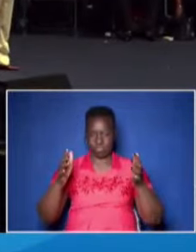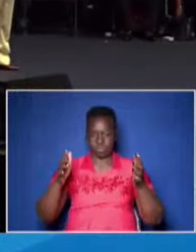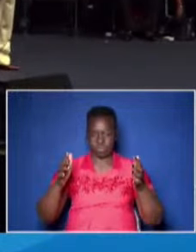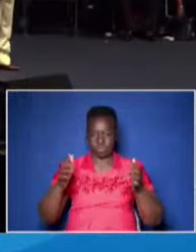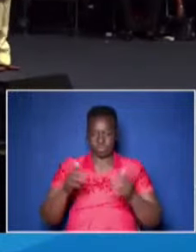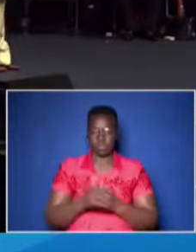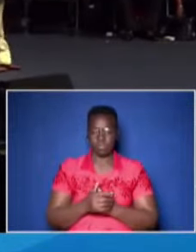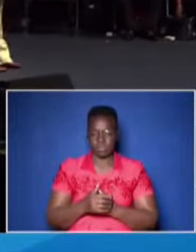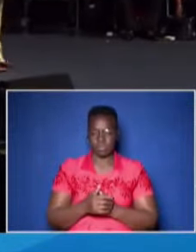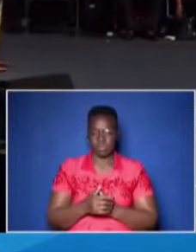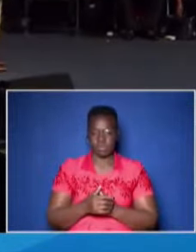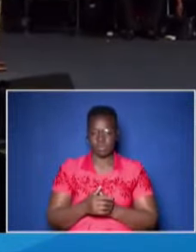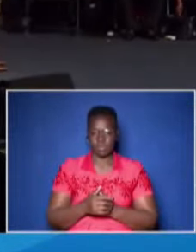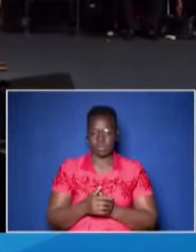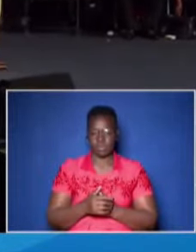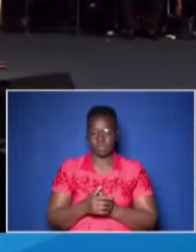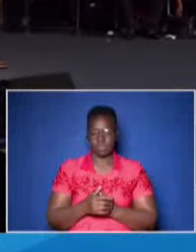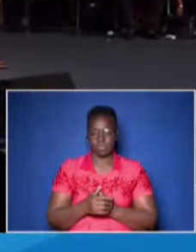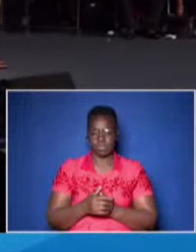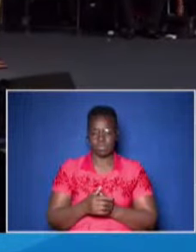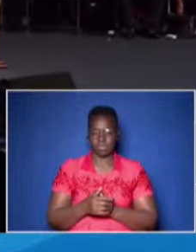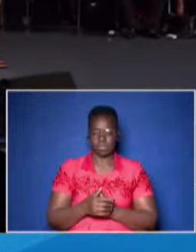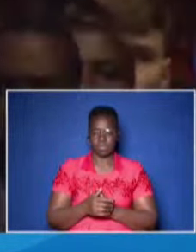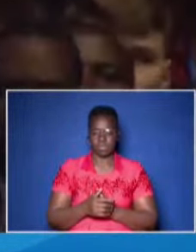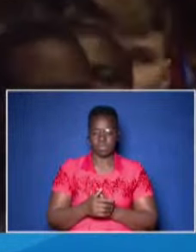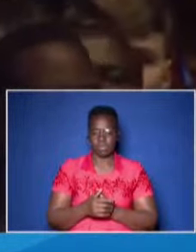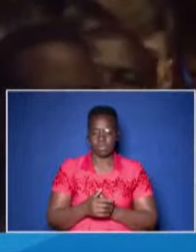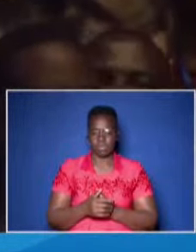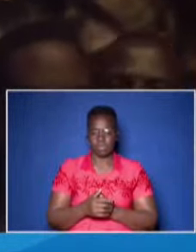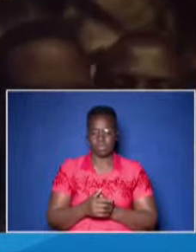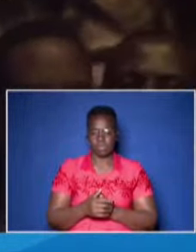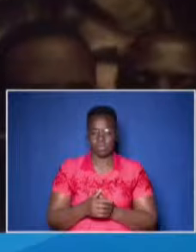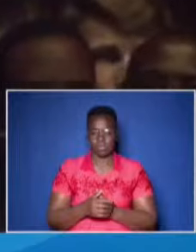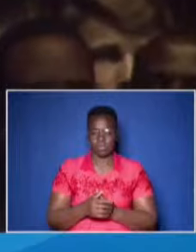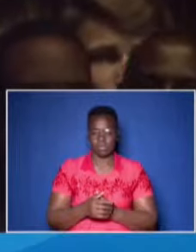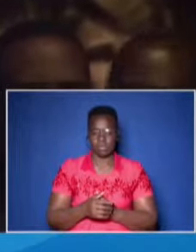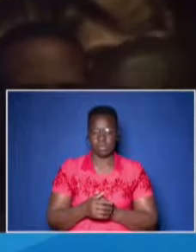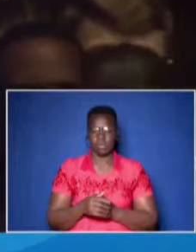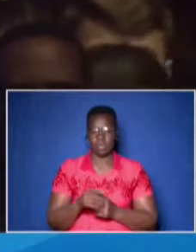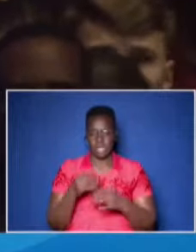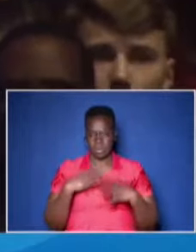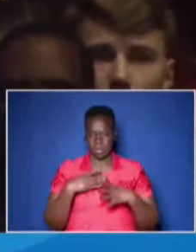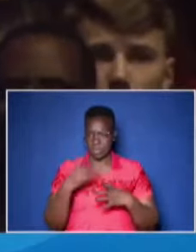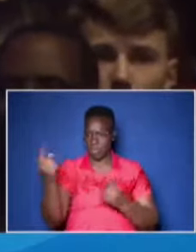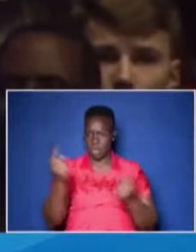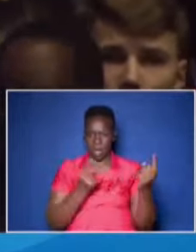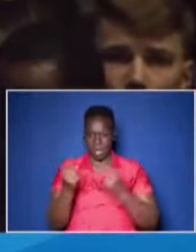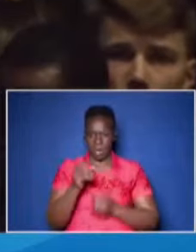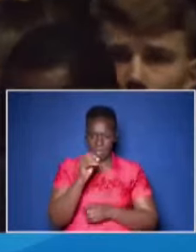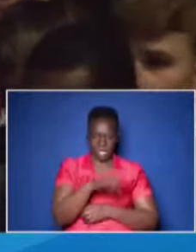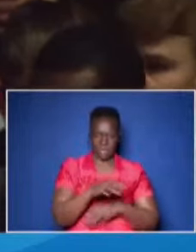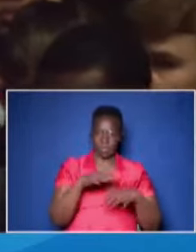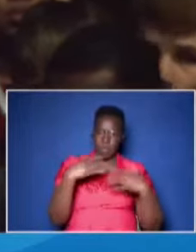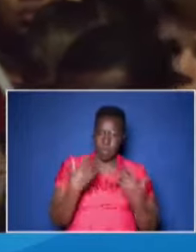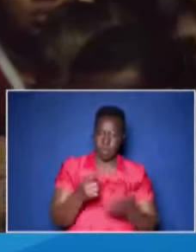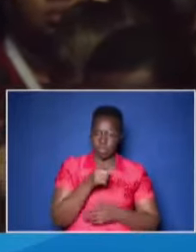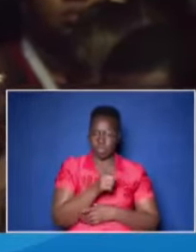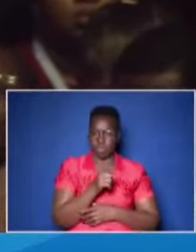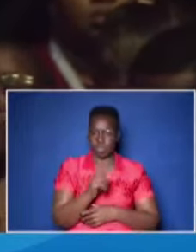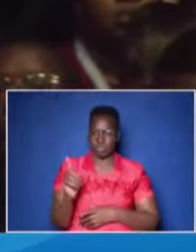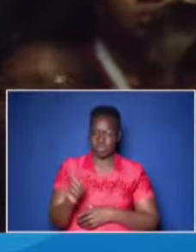buckets are you going to pass the offerings or people come forward and give how do you do it they pass